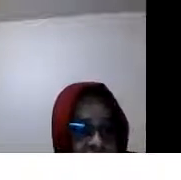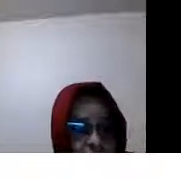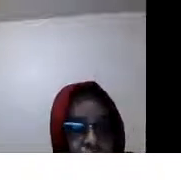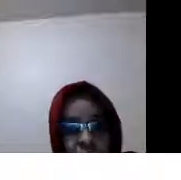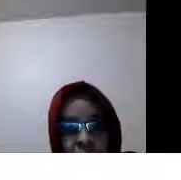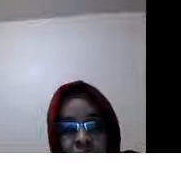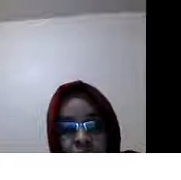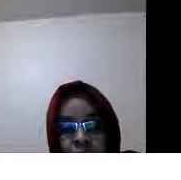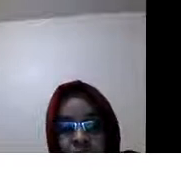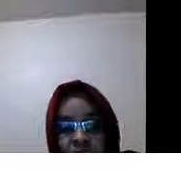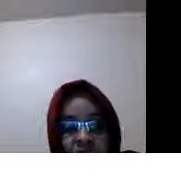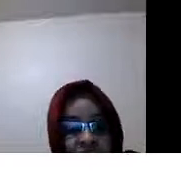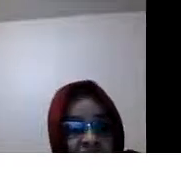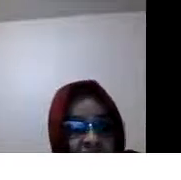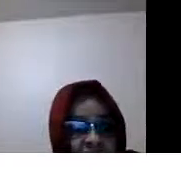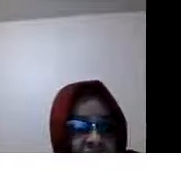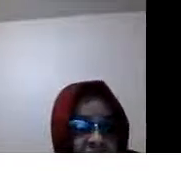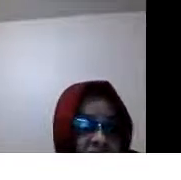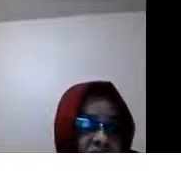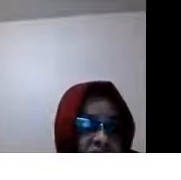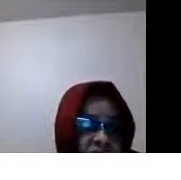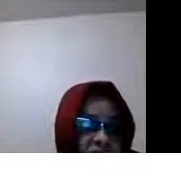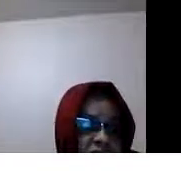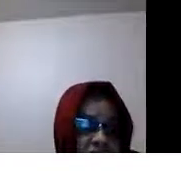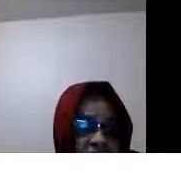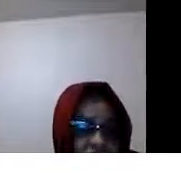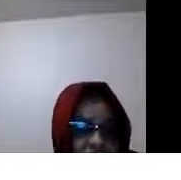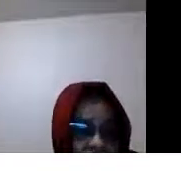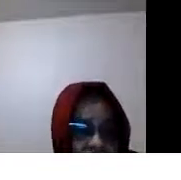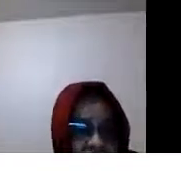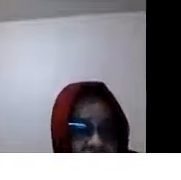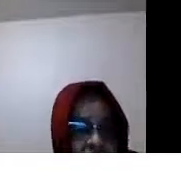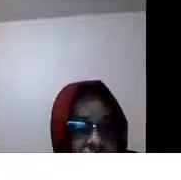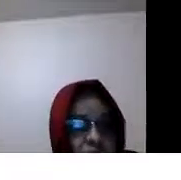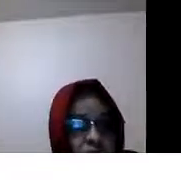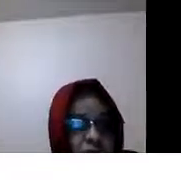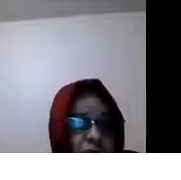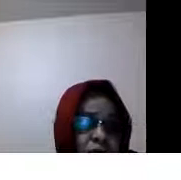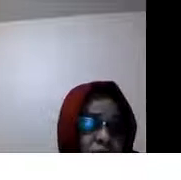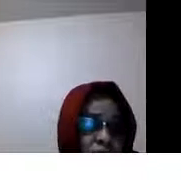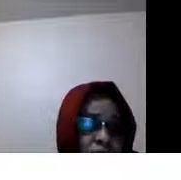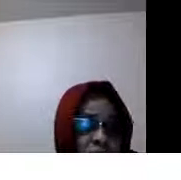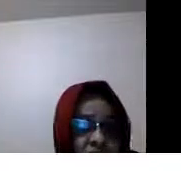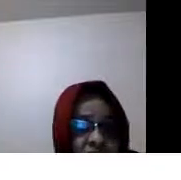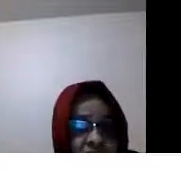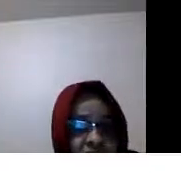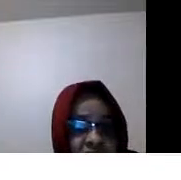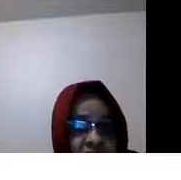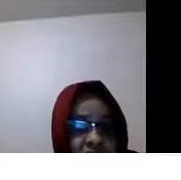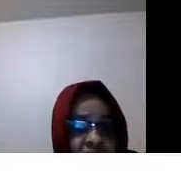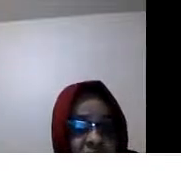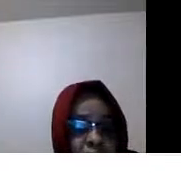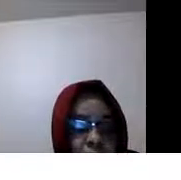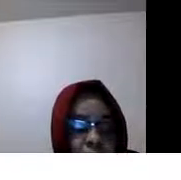disabilities. The challenges that they face in accessing food include